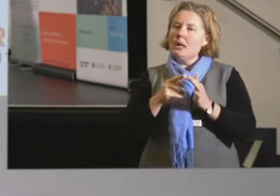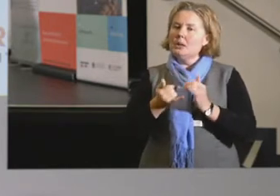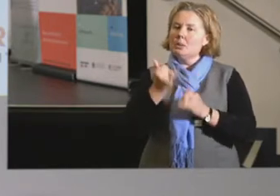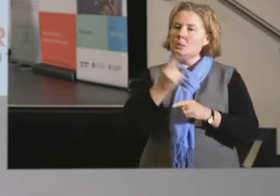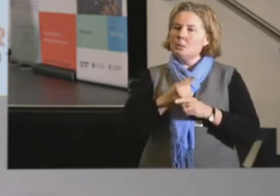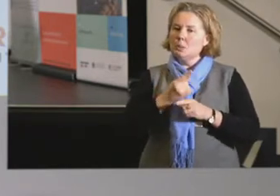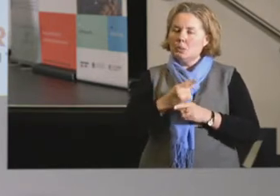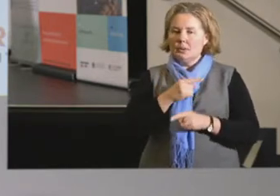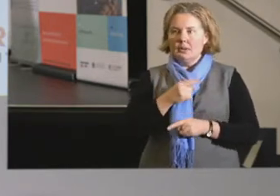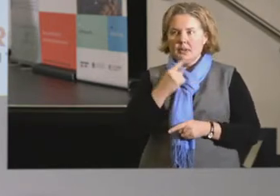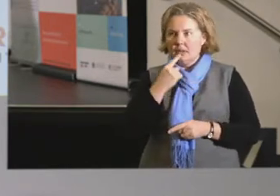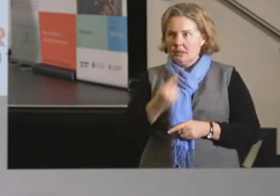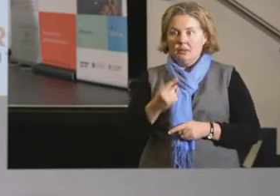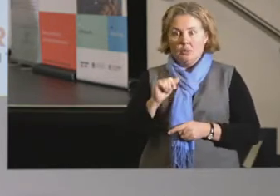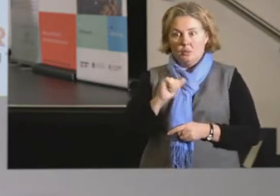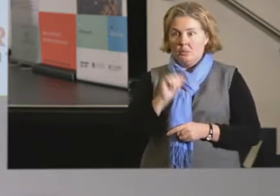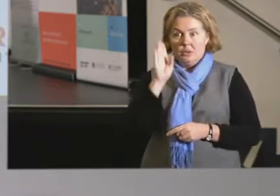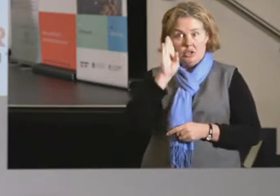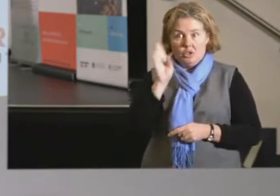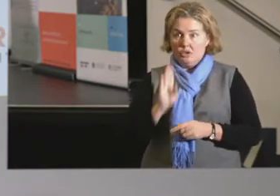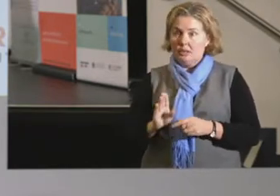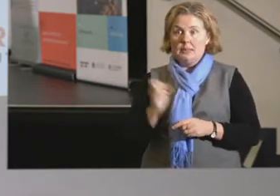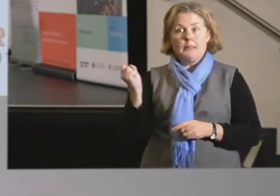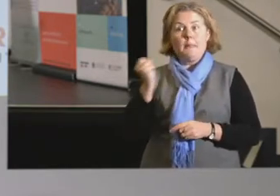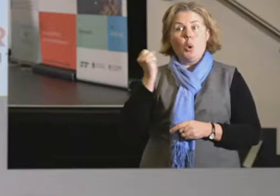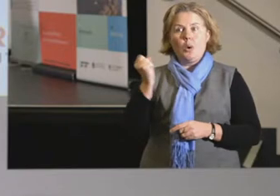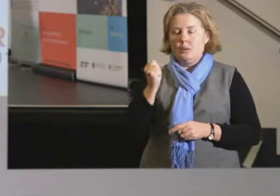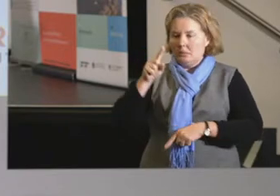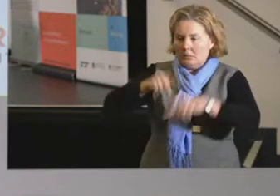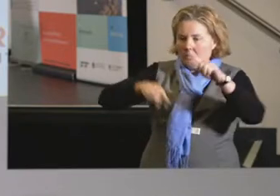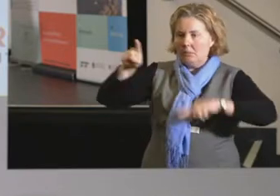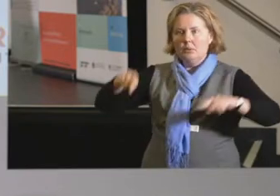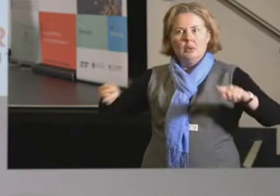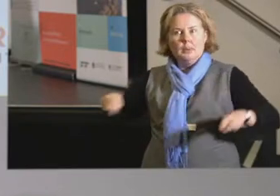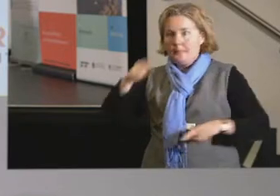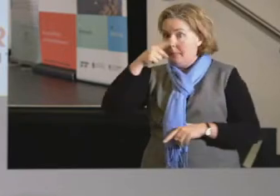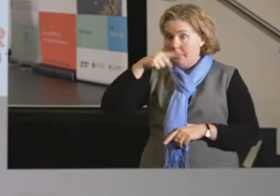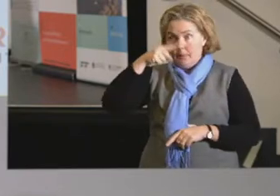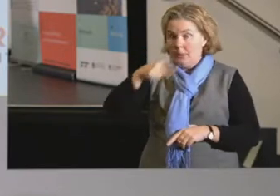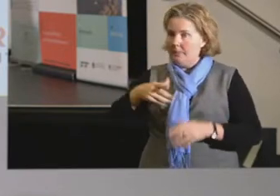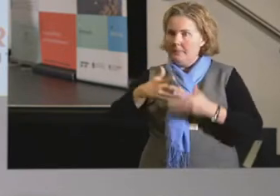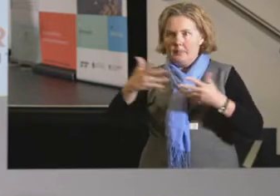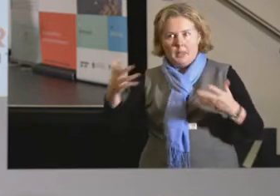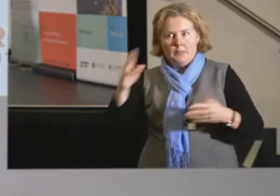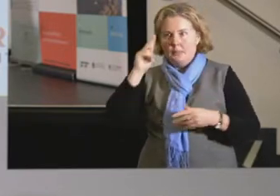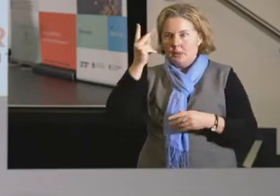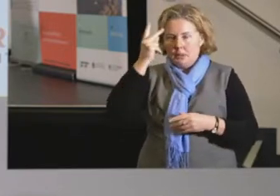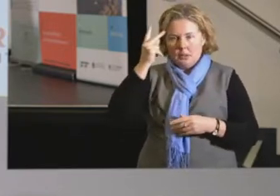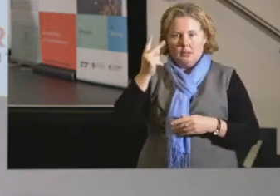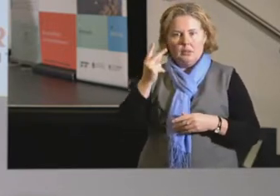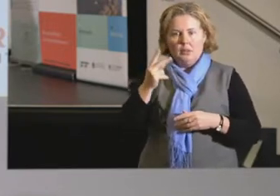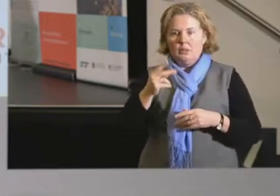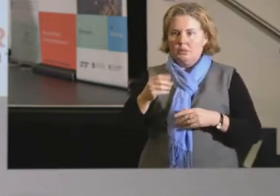built on incredible diversity, has the largest electoral political system, electoral democratic system in the